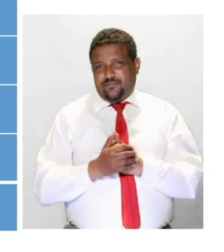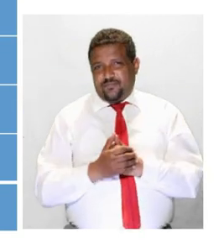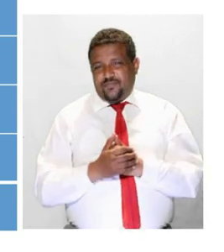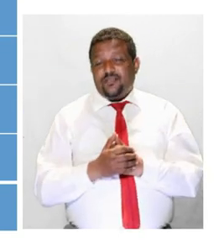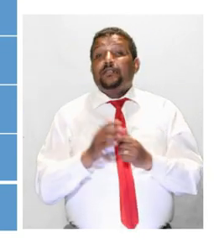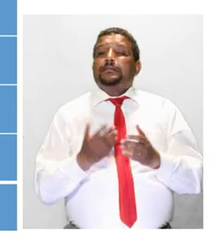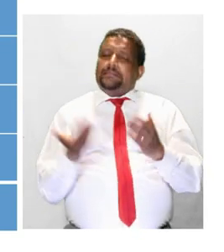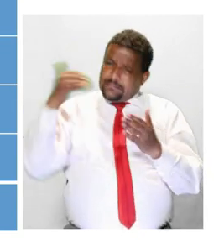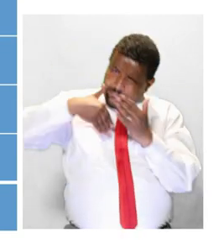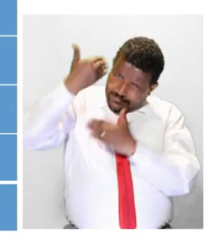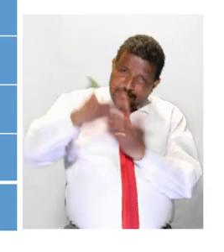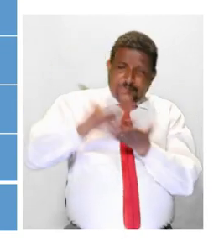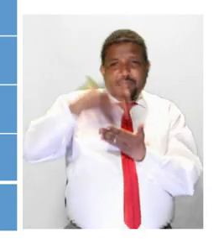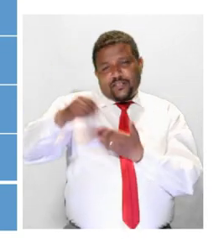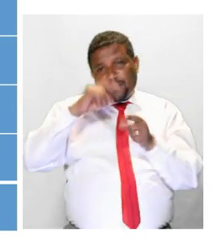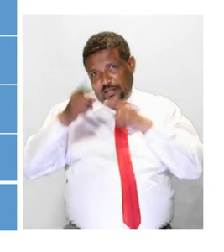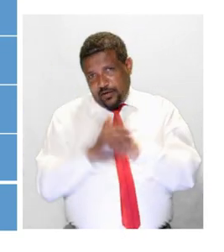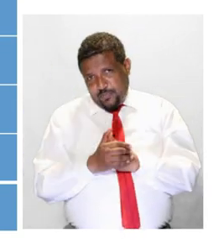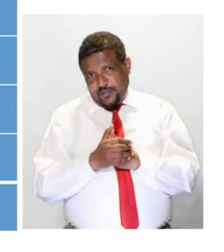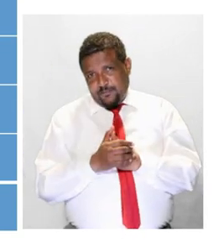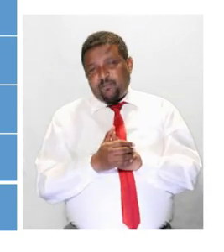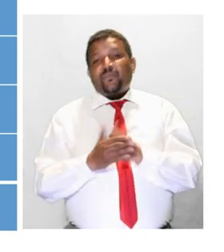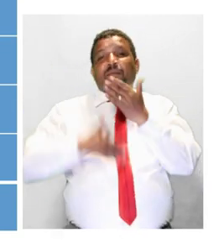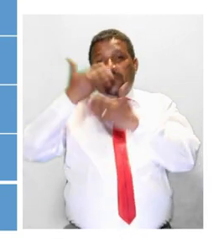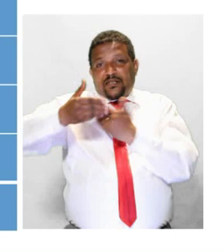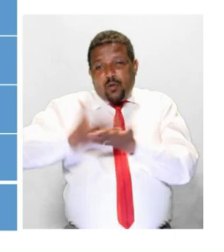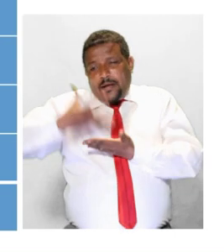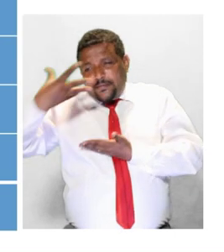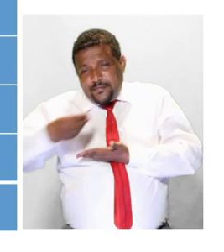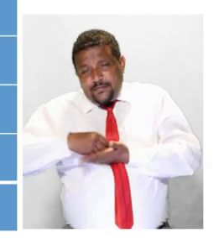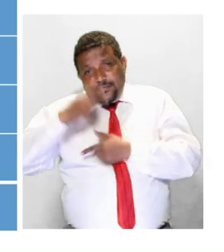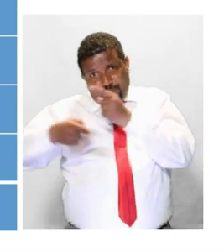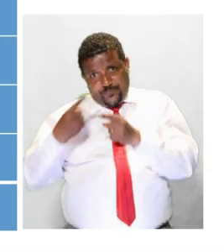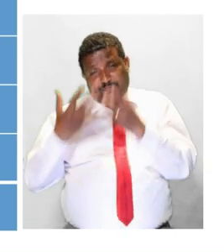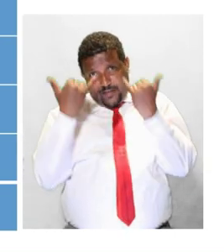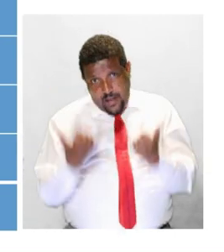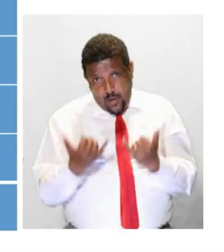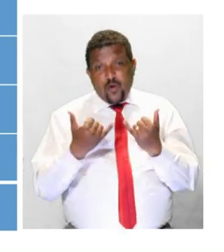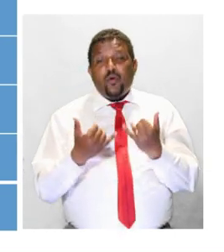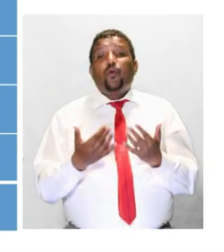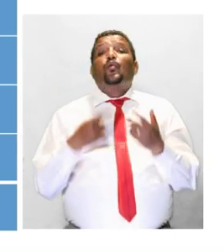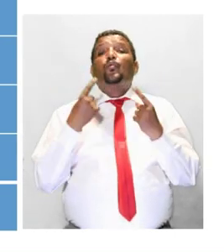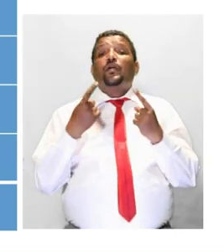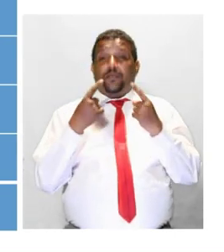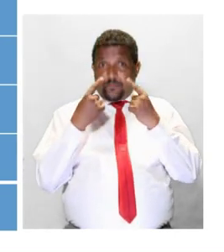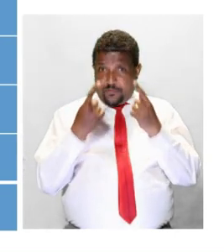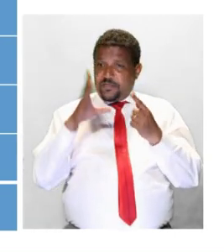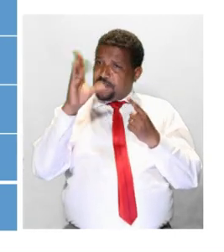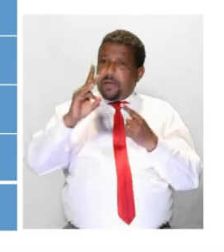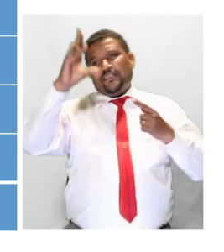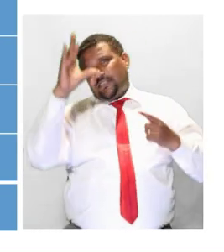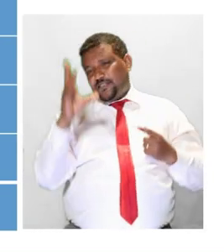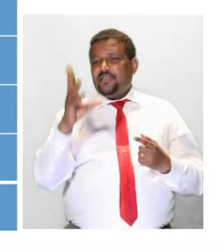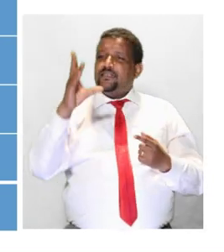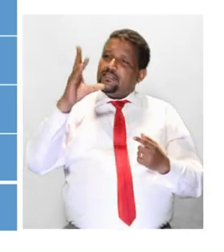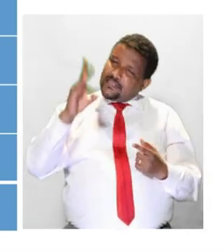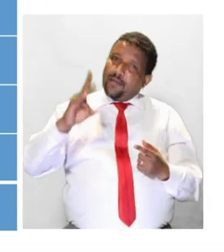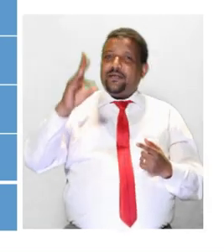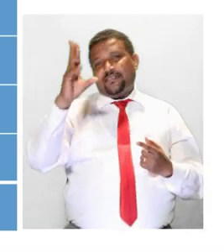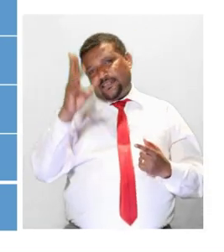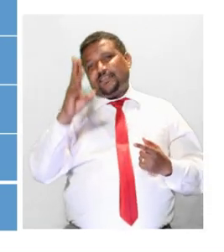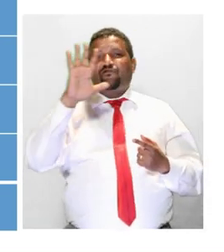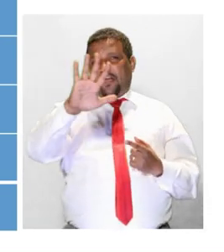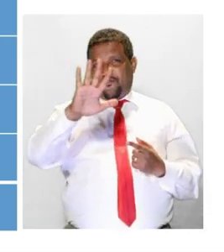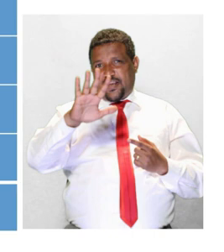to the next purchase. When we come across to the next purchase, now we left with a 765 in the X